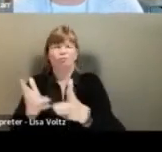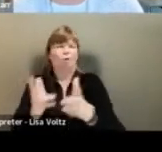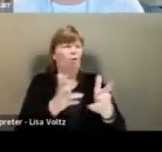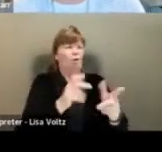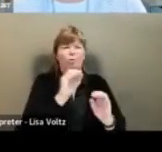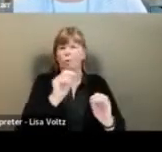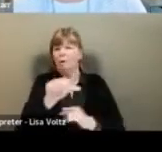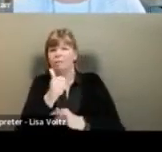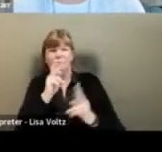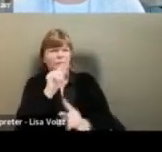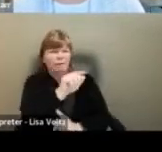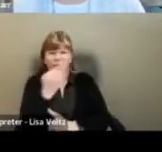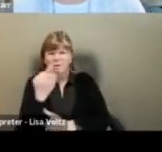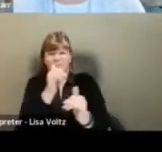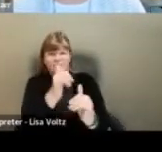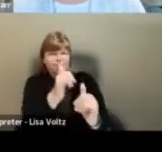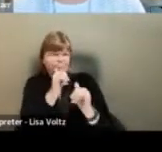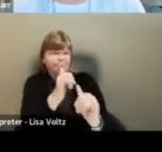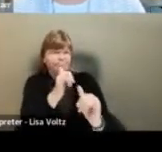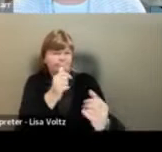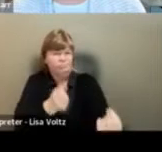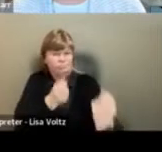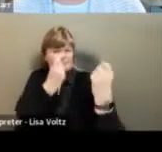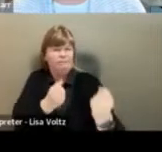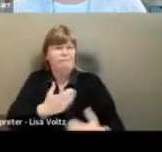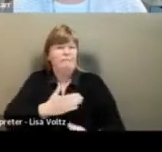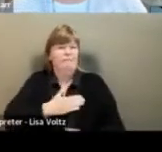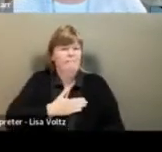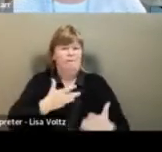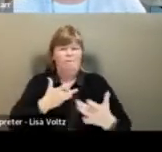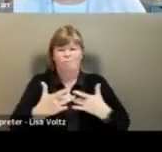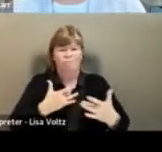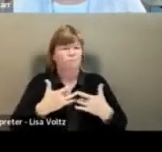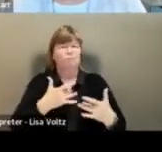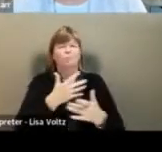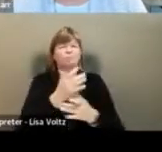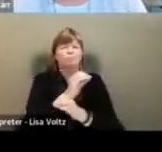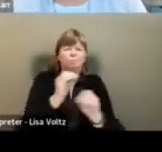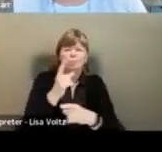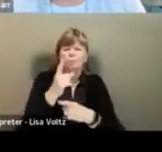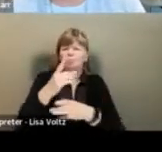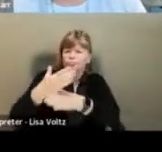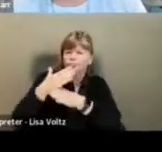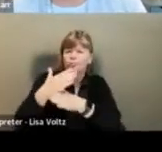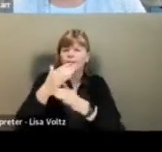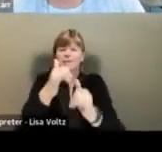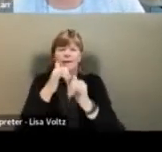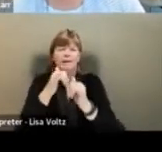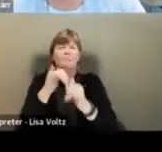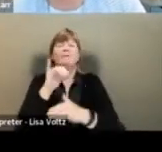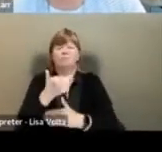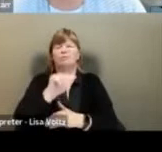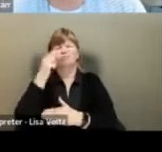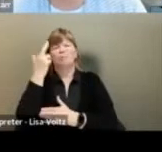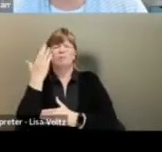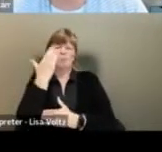other people who understand what my concerns might be, if there's nobody to share those with, those are all reasons